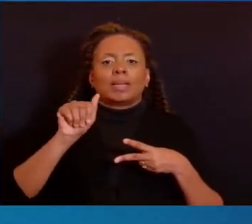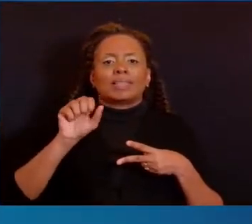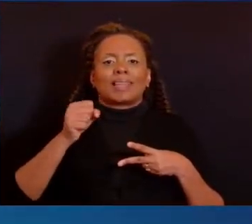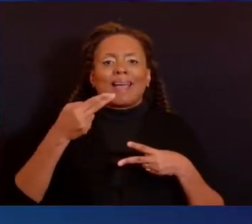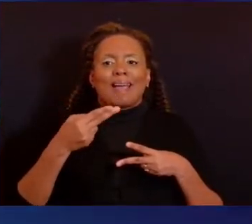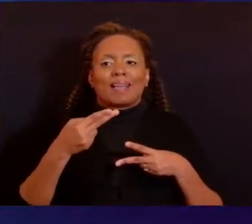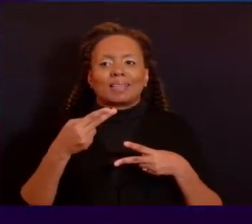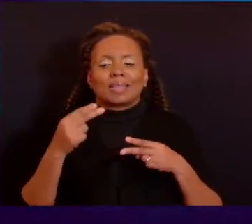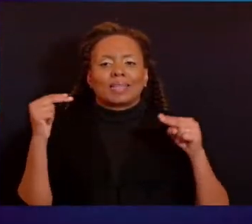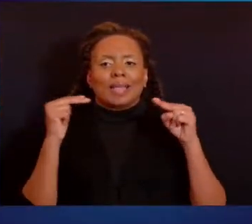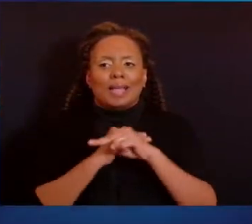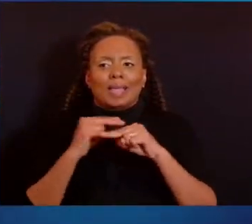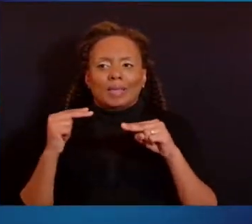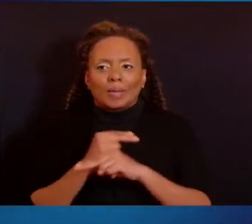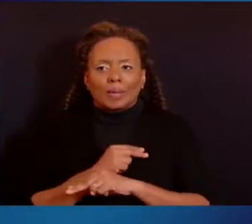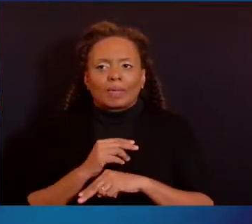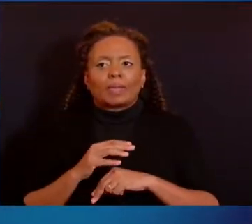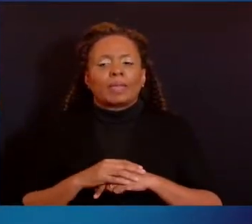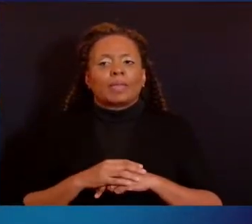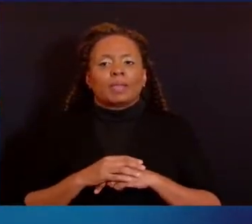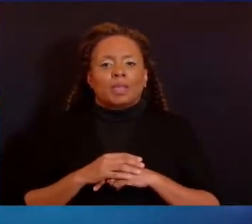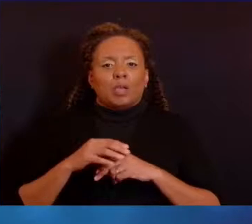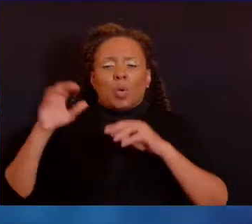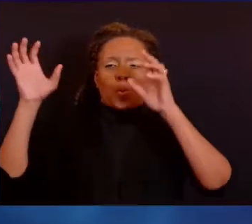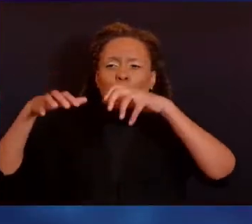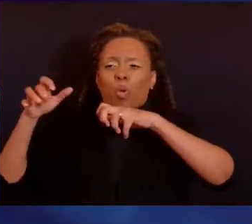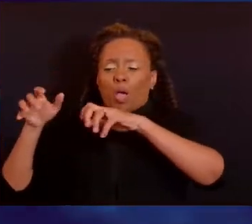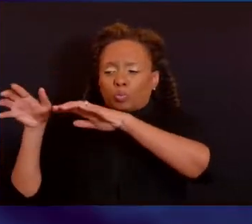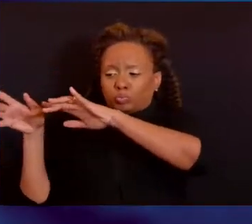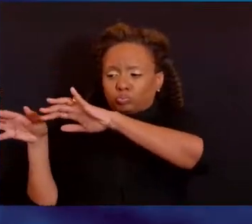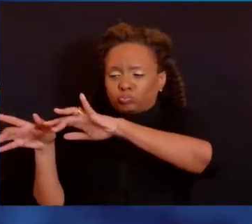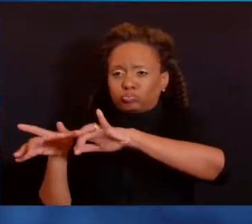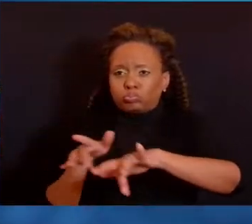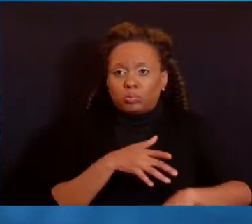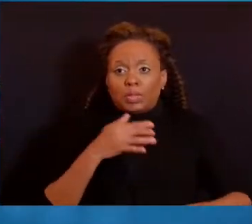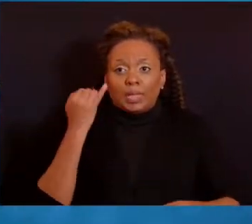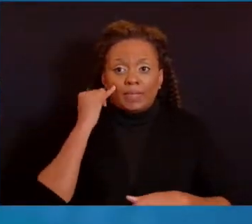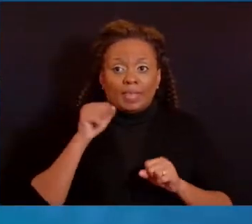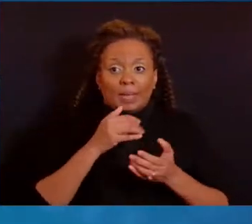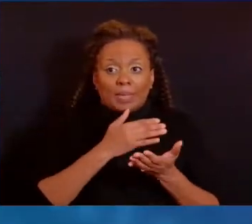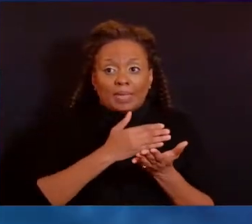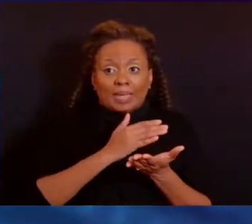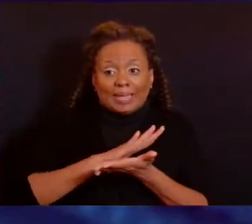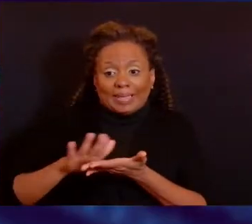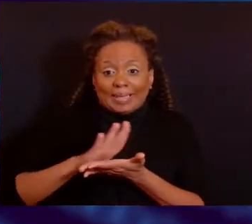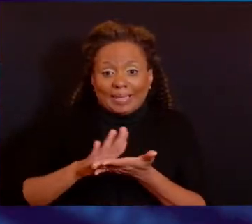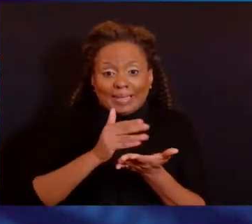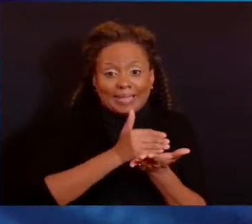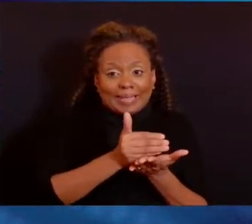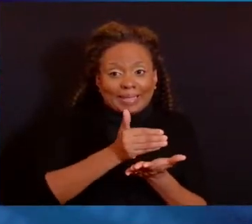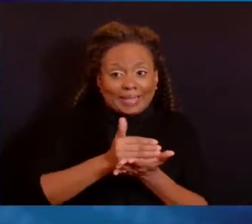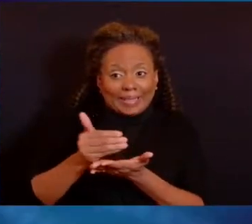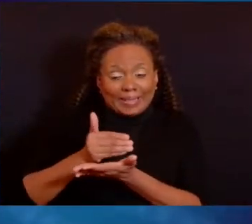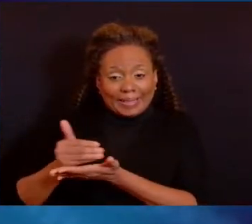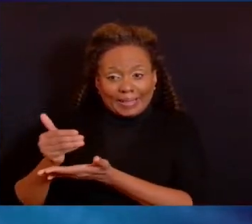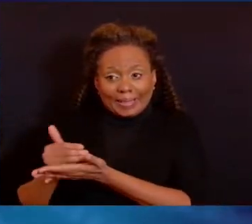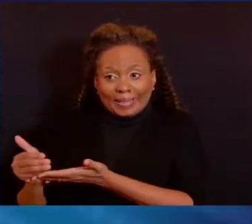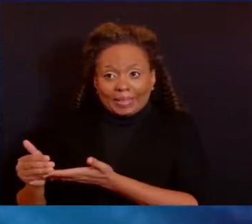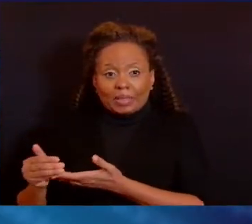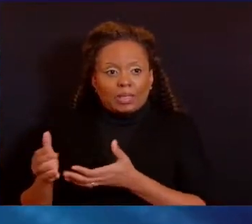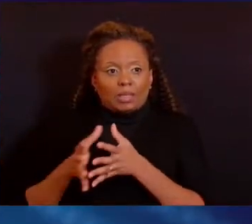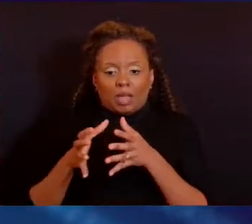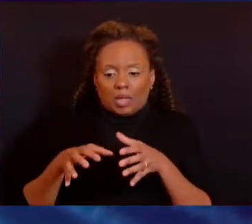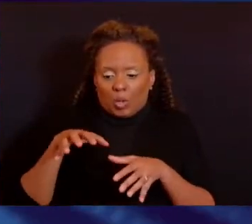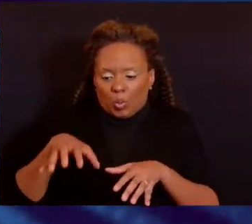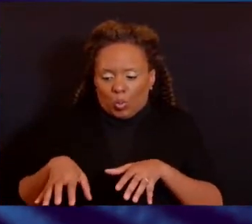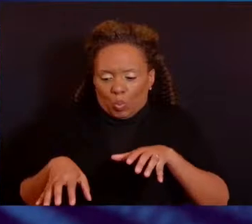last night happened, it washed all into the road. If this is something that can be cleaned up more expeditiously, because many times they're heat and